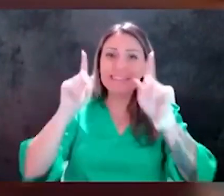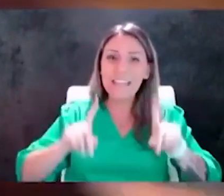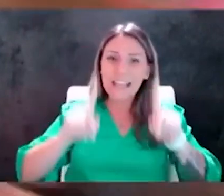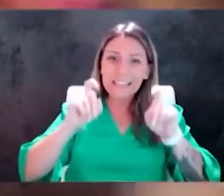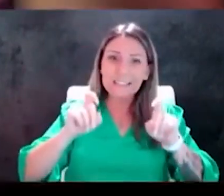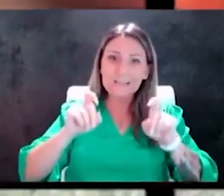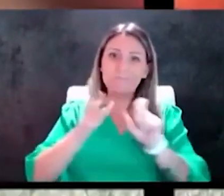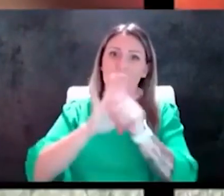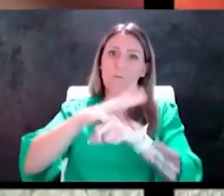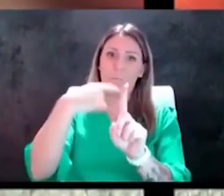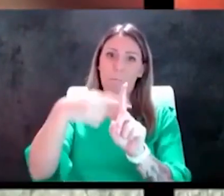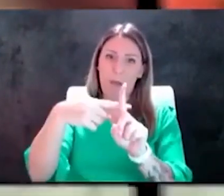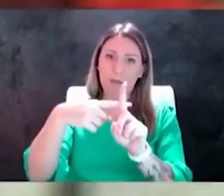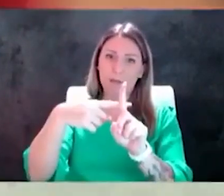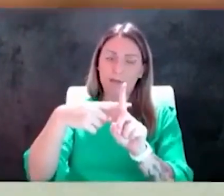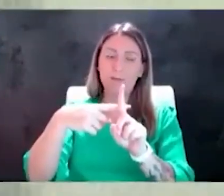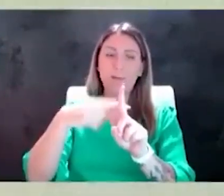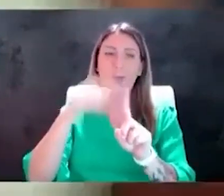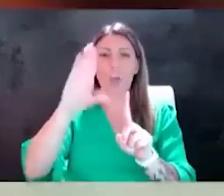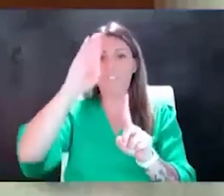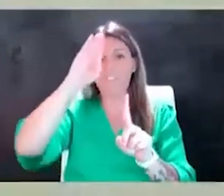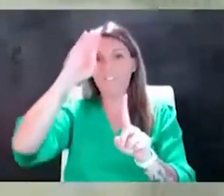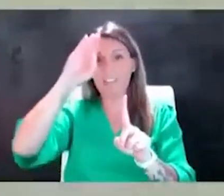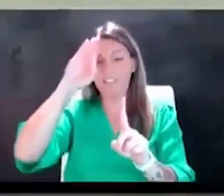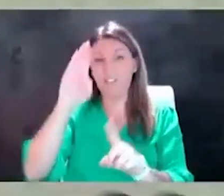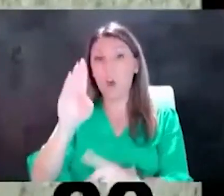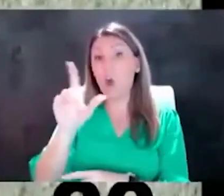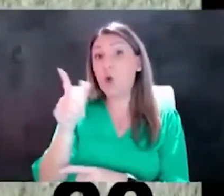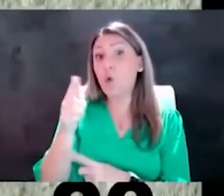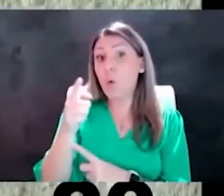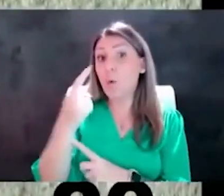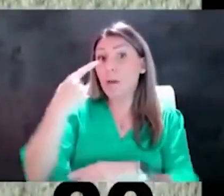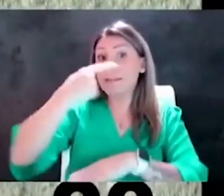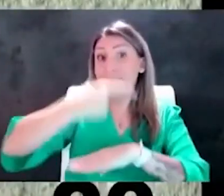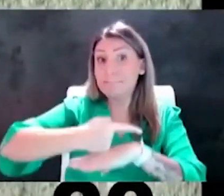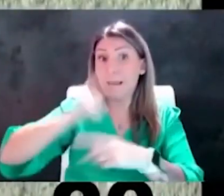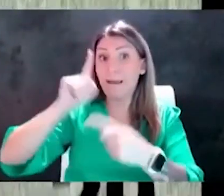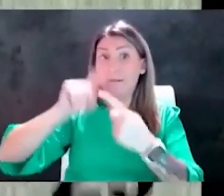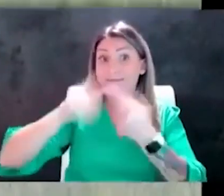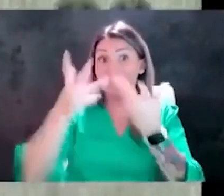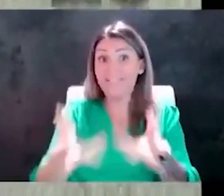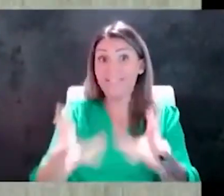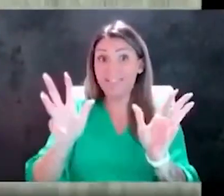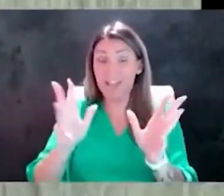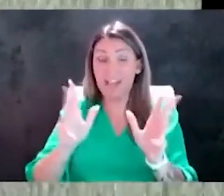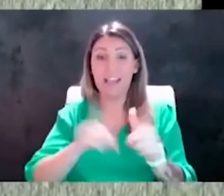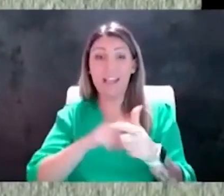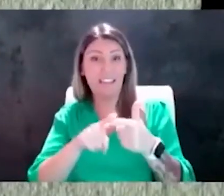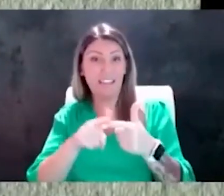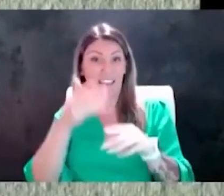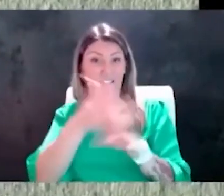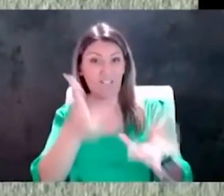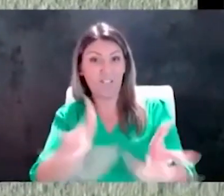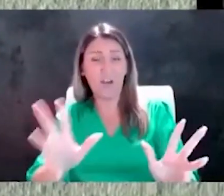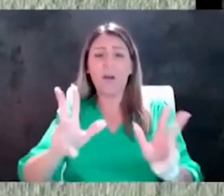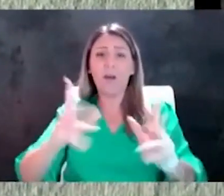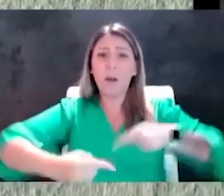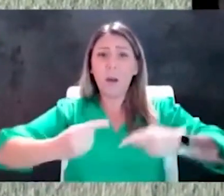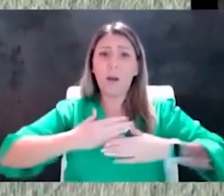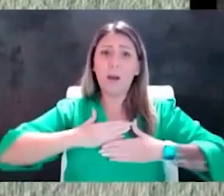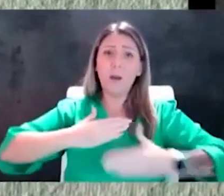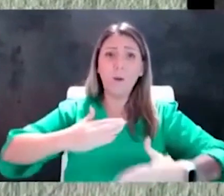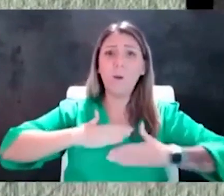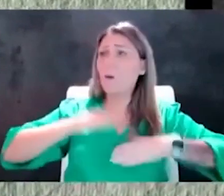positive. Mikayla's fever took 21 days to break. After that, she had trouble breathing, walking, sitting, talking. It